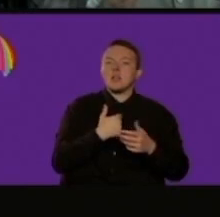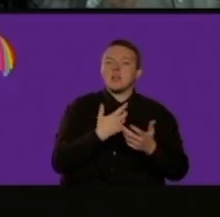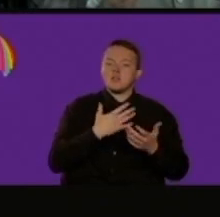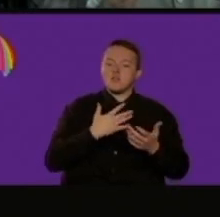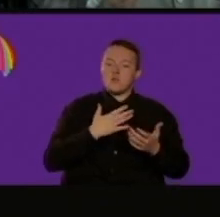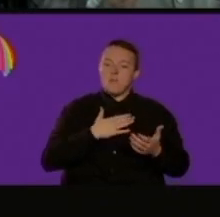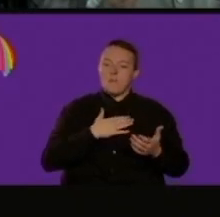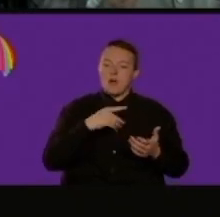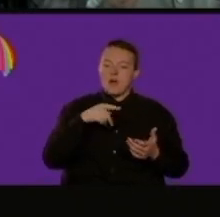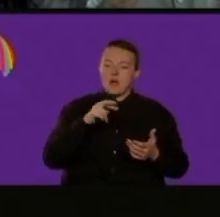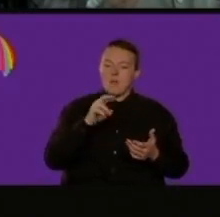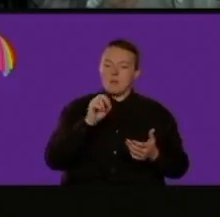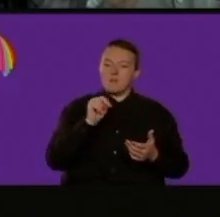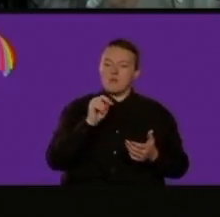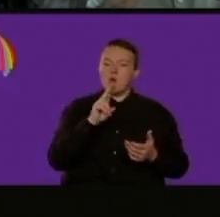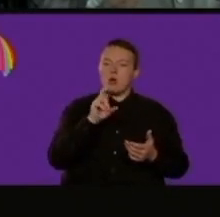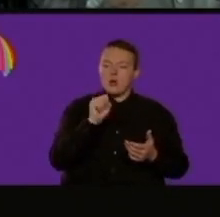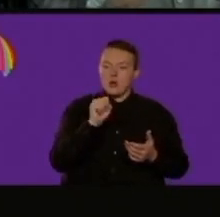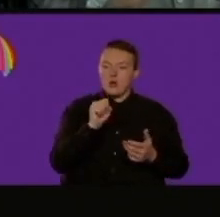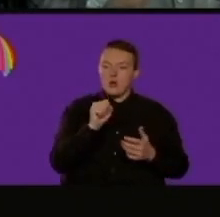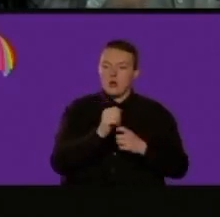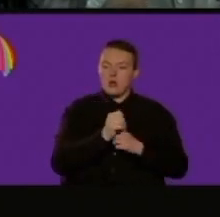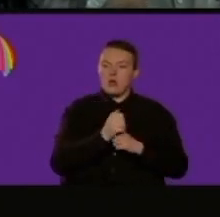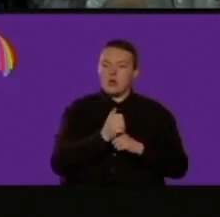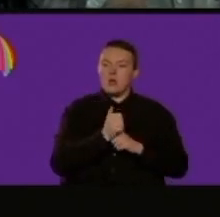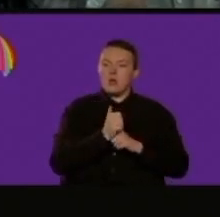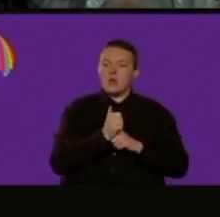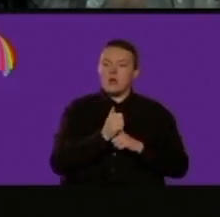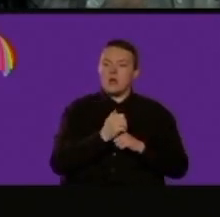of having important conversations in the community.